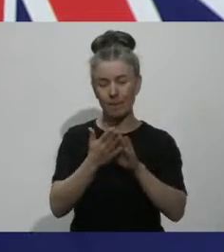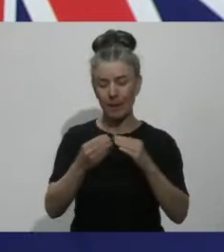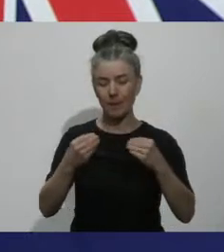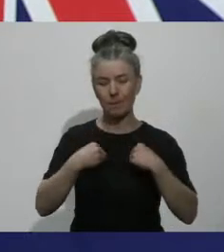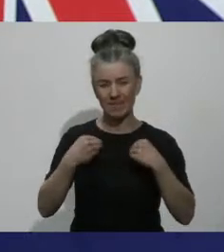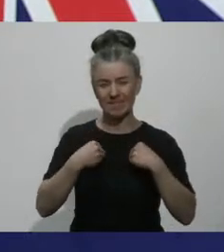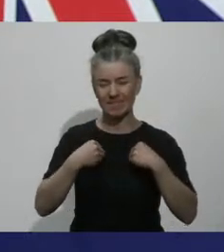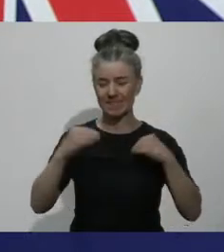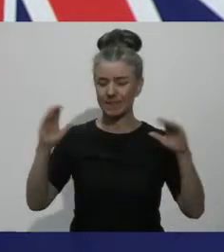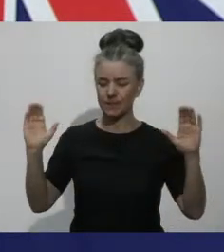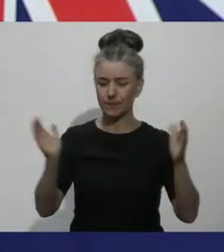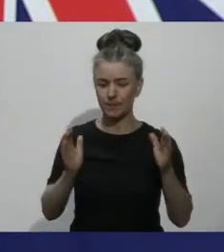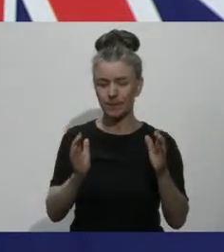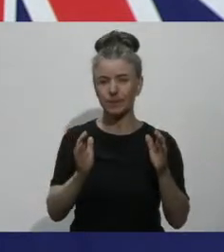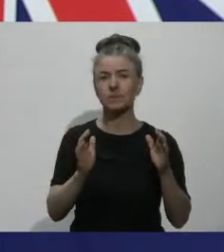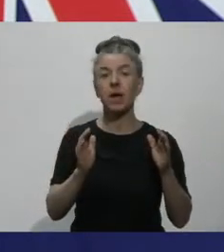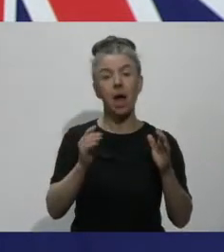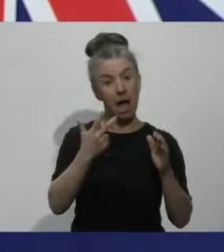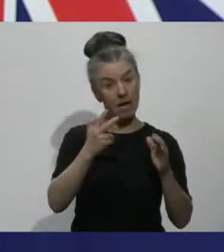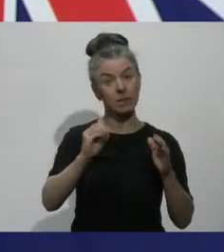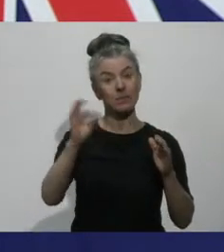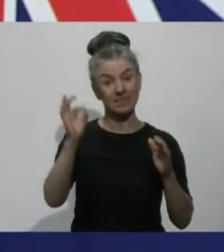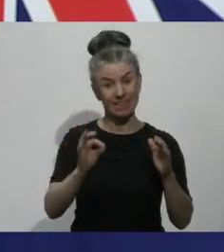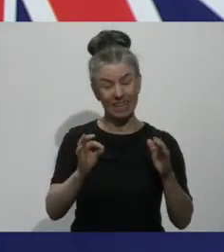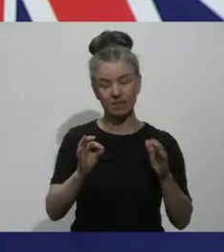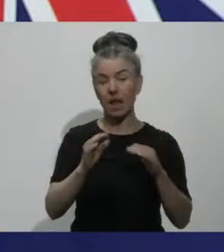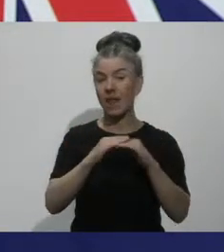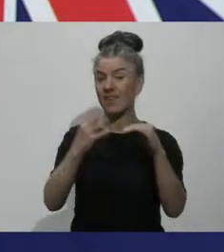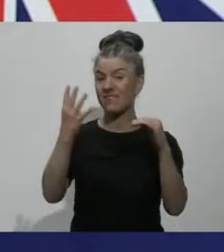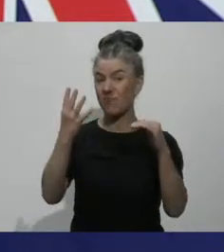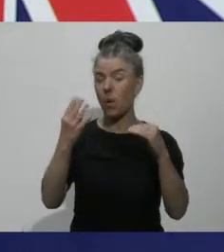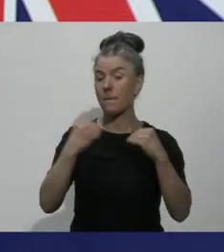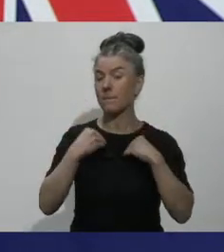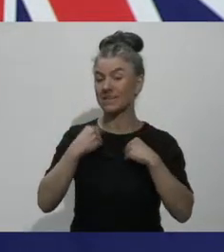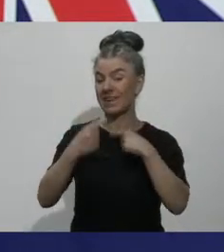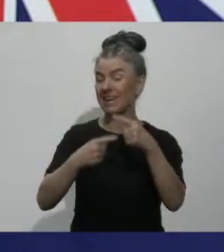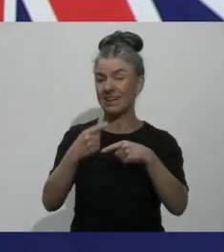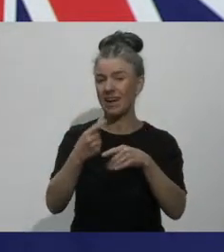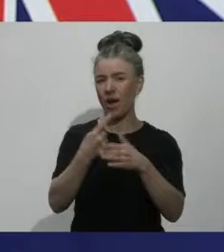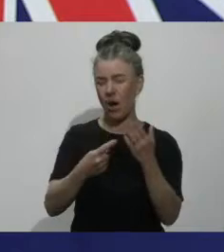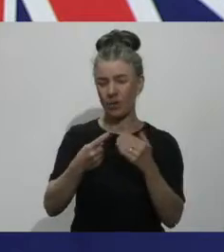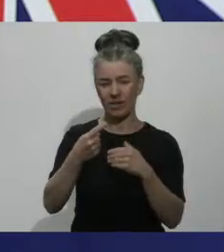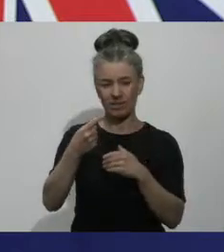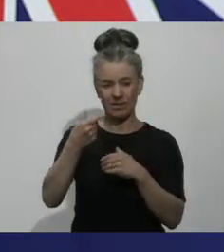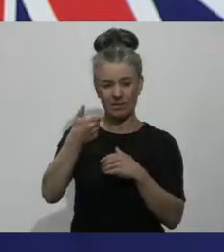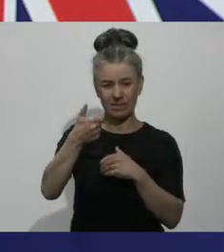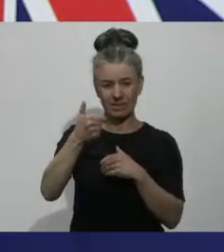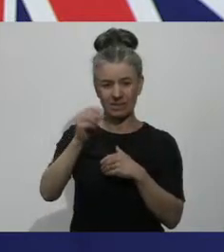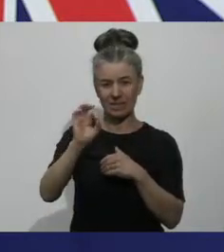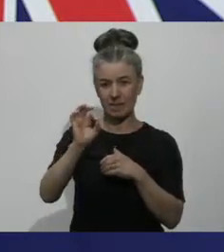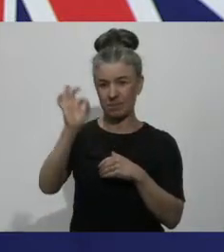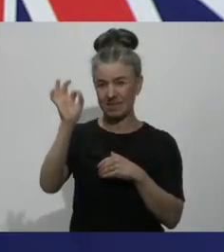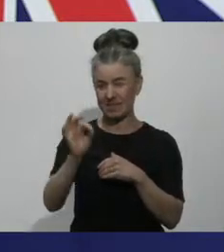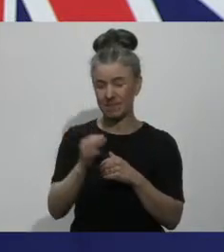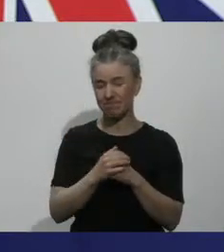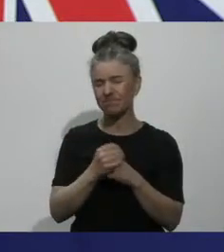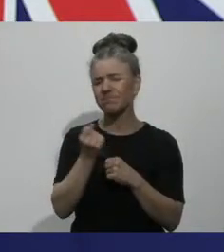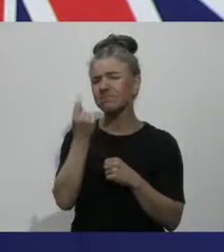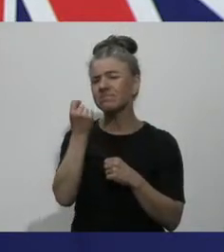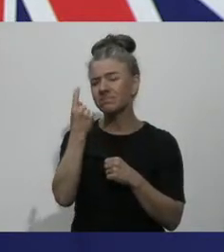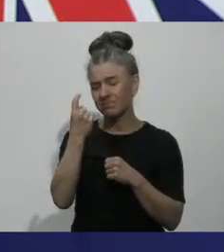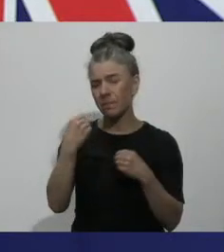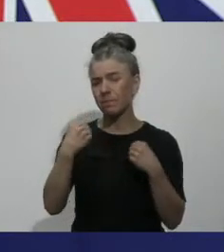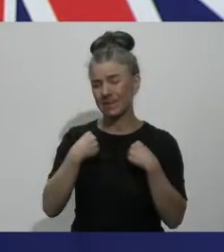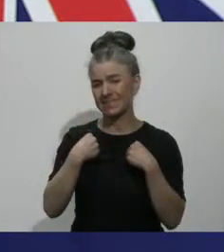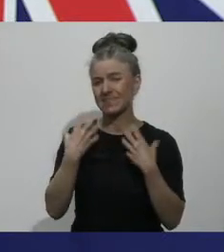to 60% at level 4. I am mindful, though, of the extraordinary disruption to business